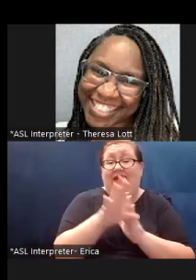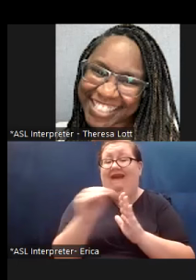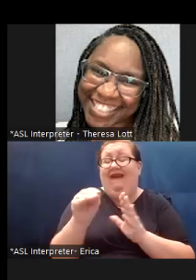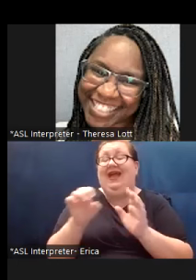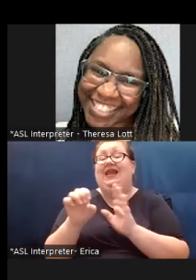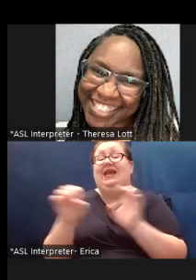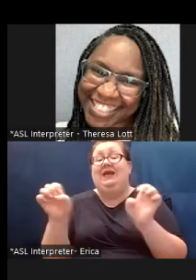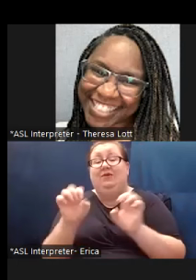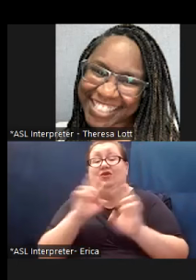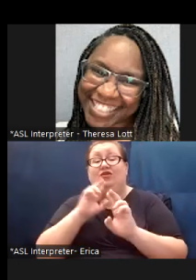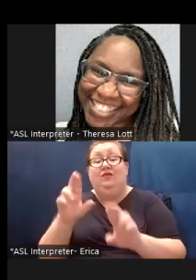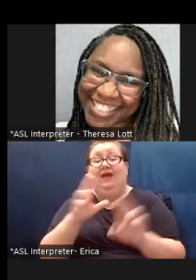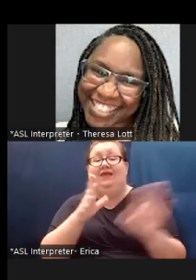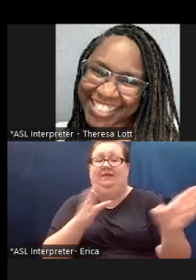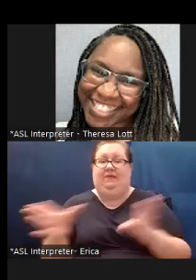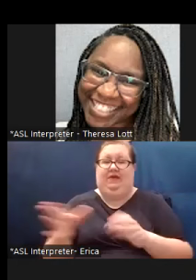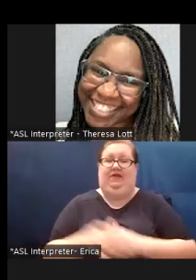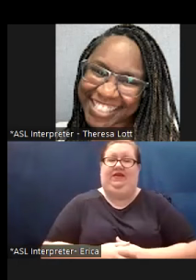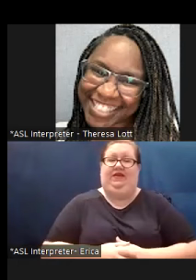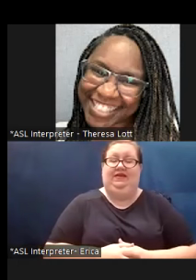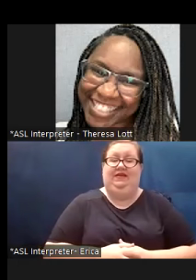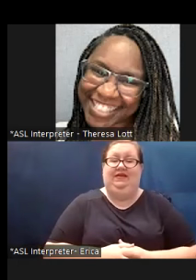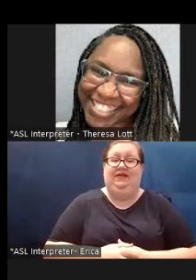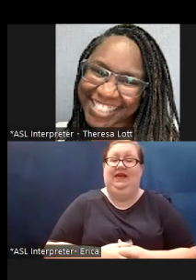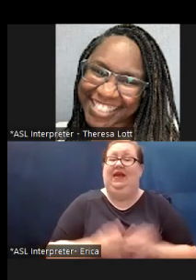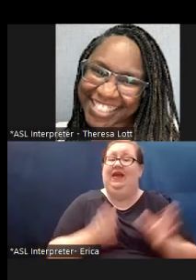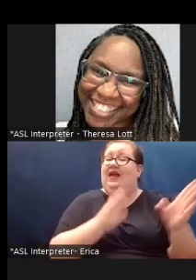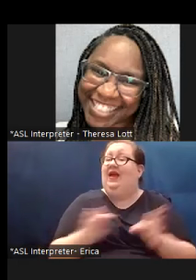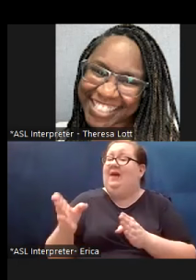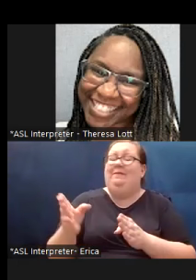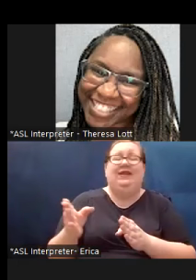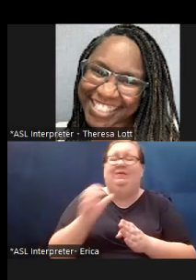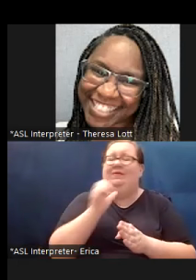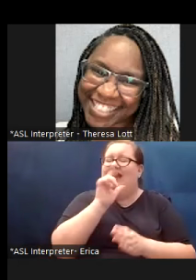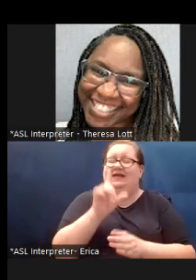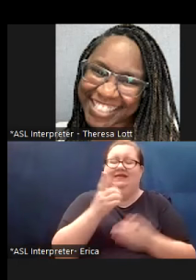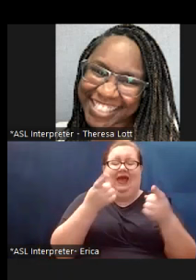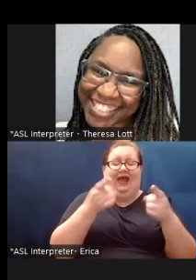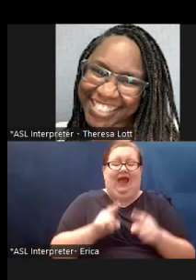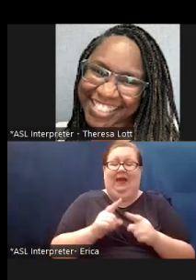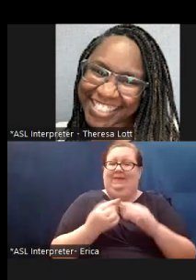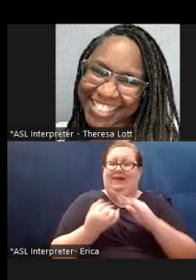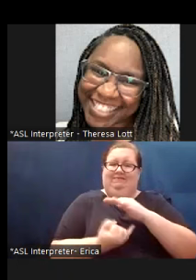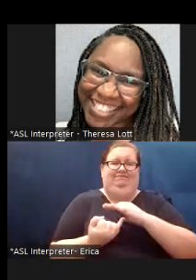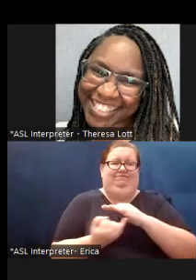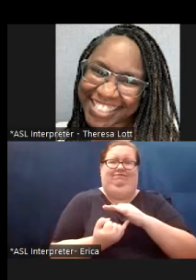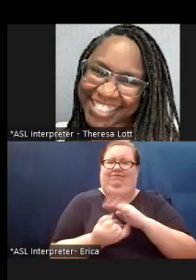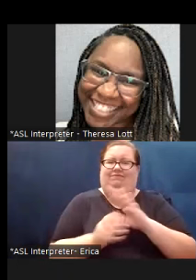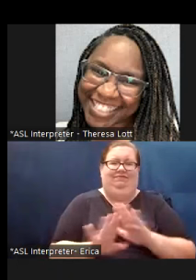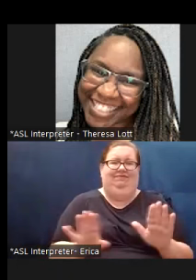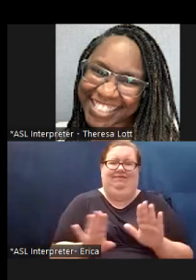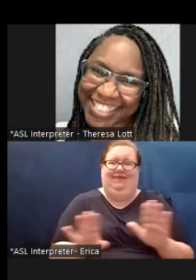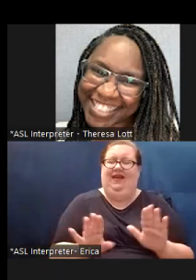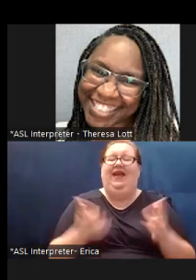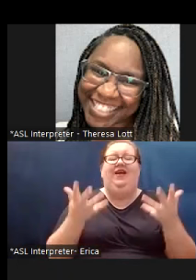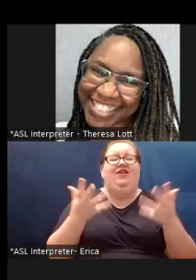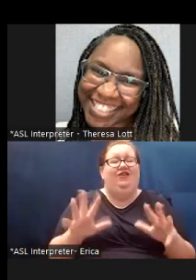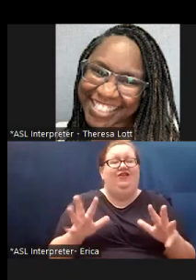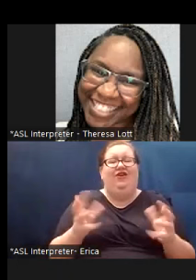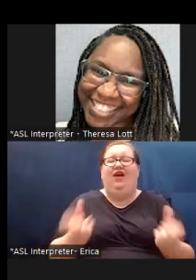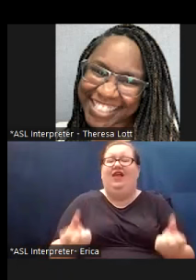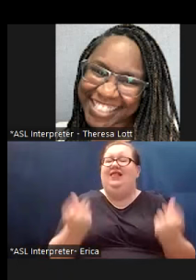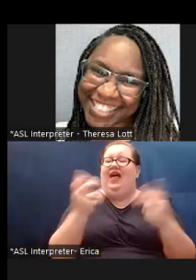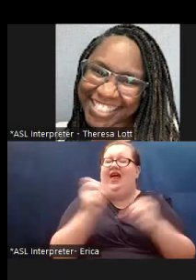preparedness actions. But the plan isn't happening in a vacuum. There's already a lot of work being